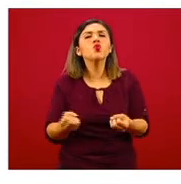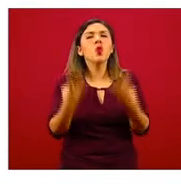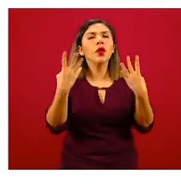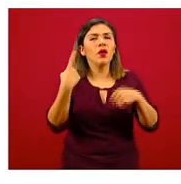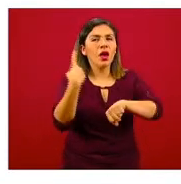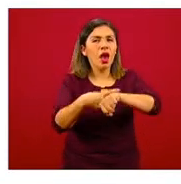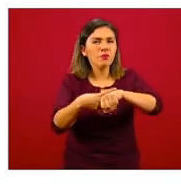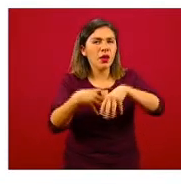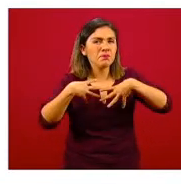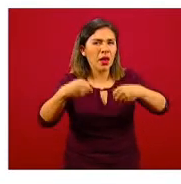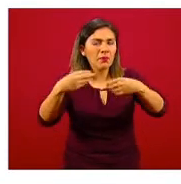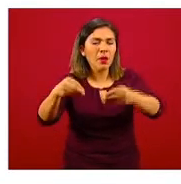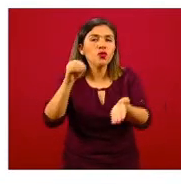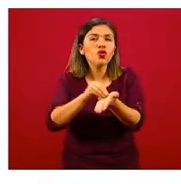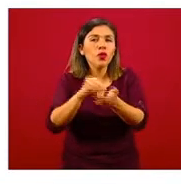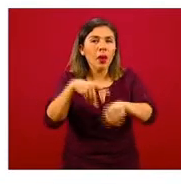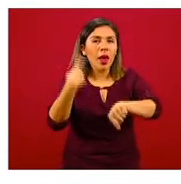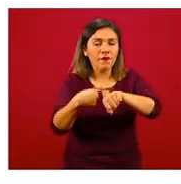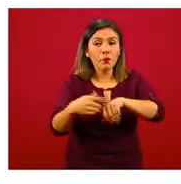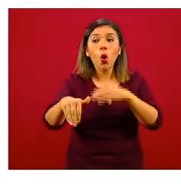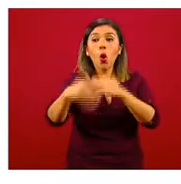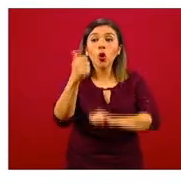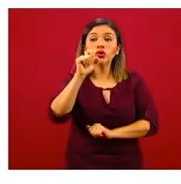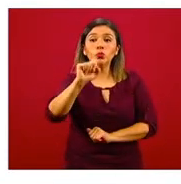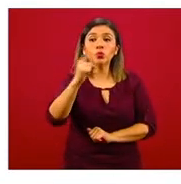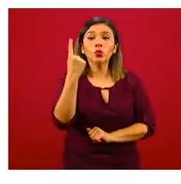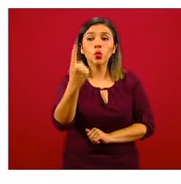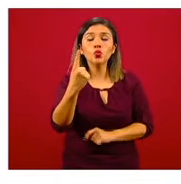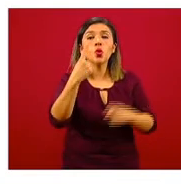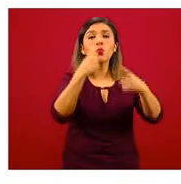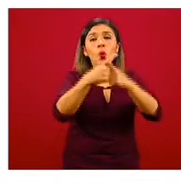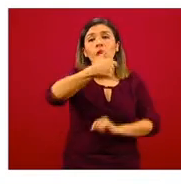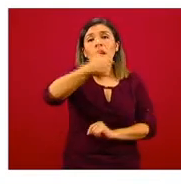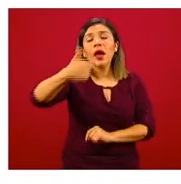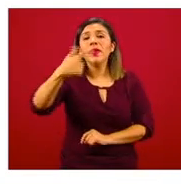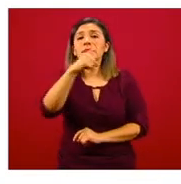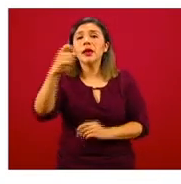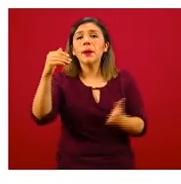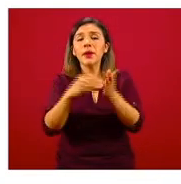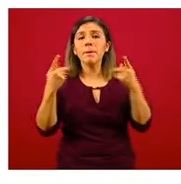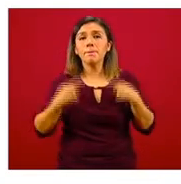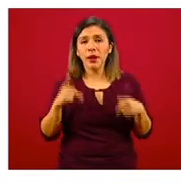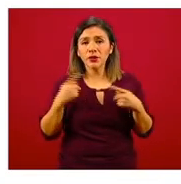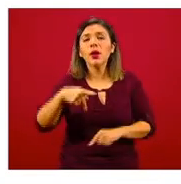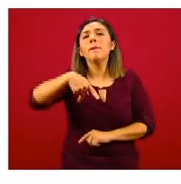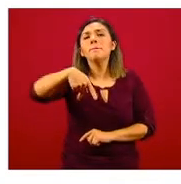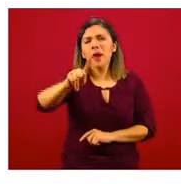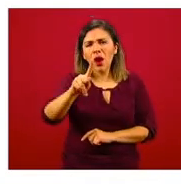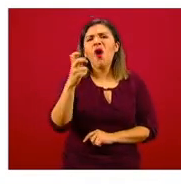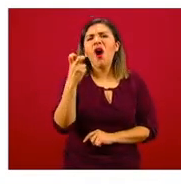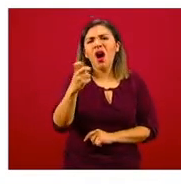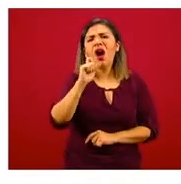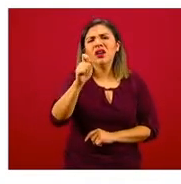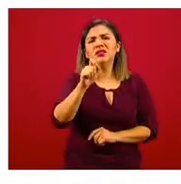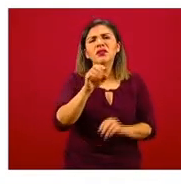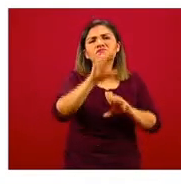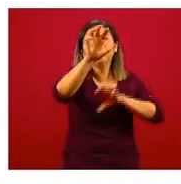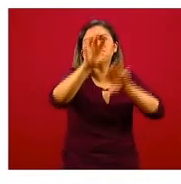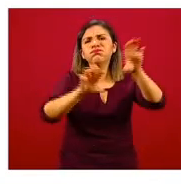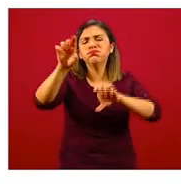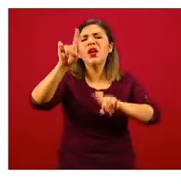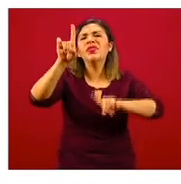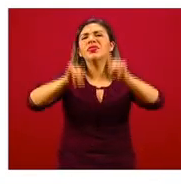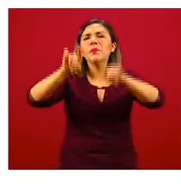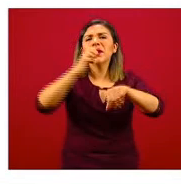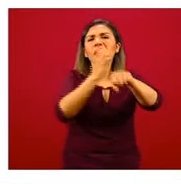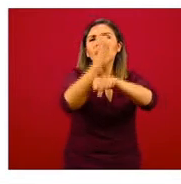the cumulative incidence rate of the active epidemic in Mexico, 11.1 per 100,000 inhabitants. This